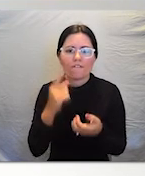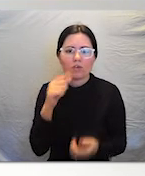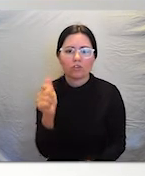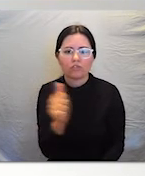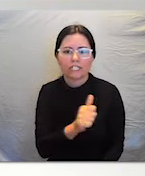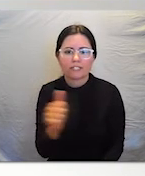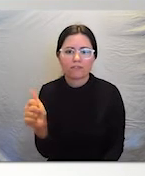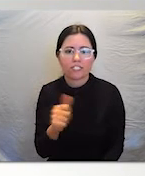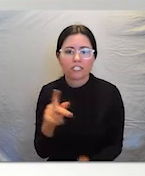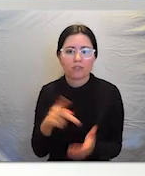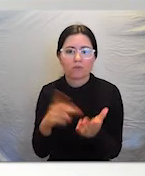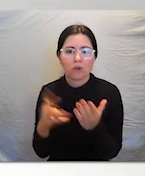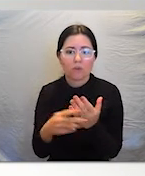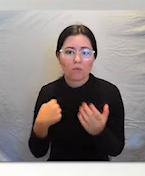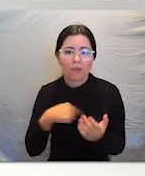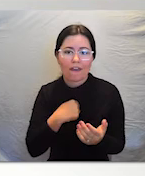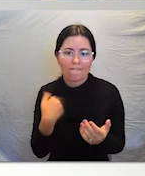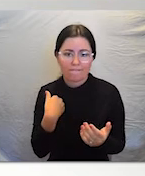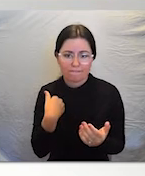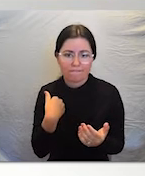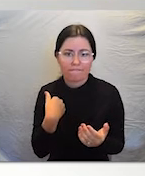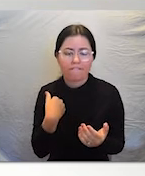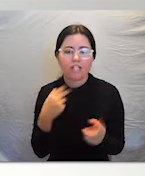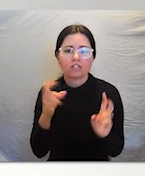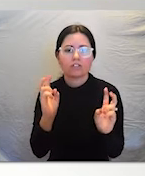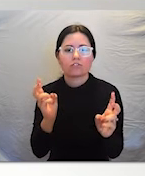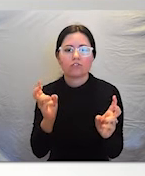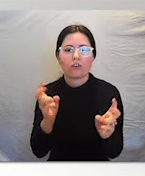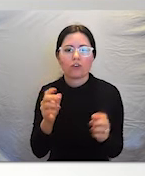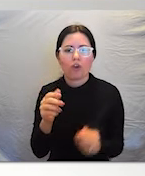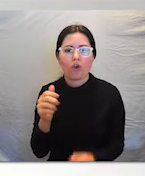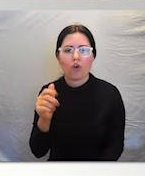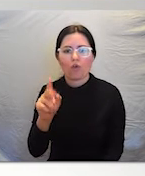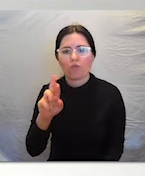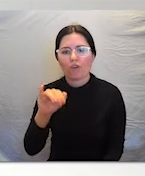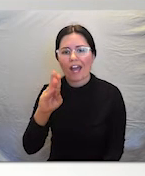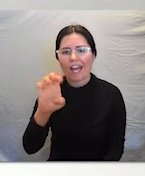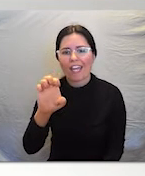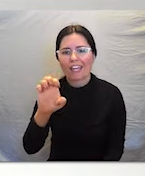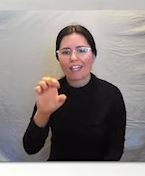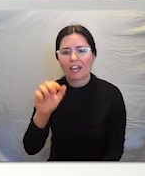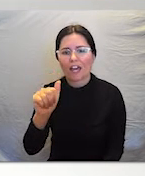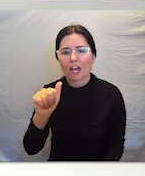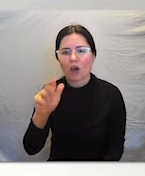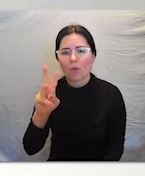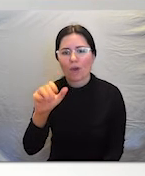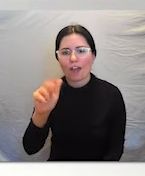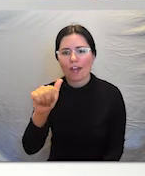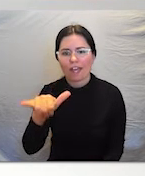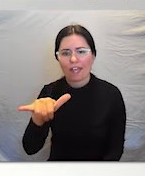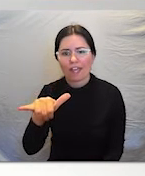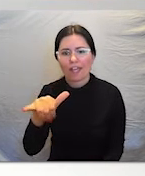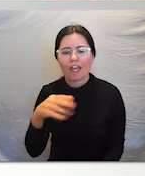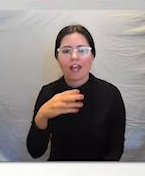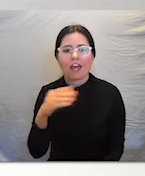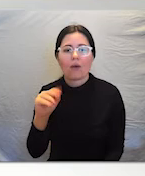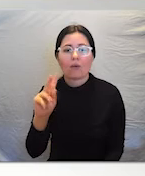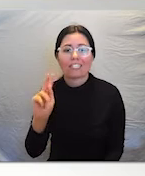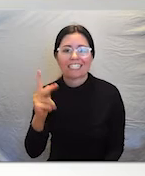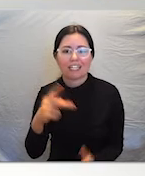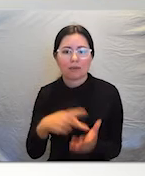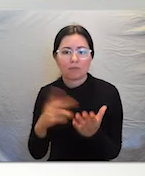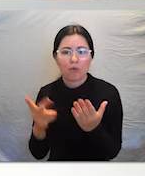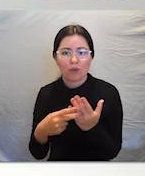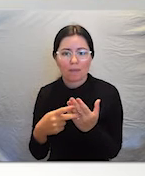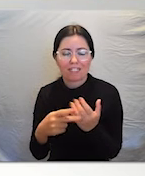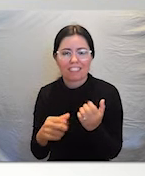program that we have. It's called a Right-of-Way. And then our secondary program is called Mobility Connection.